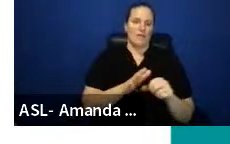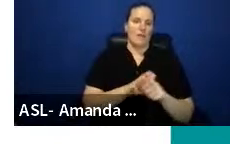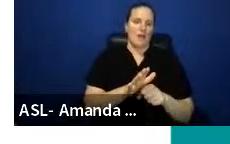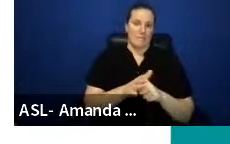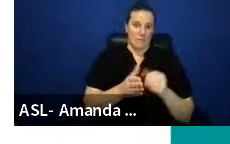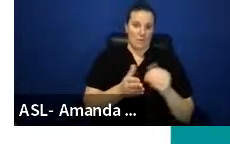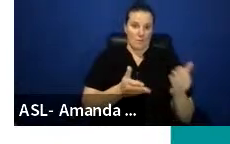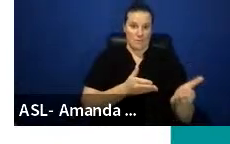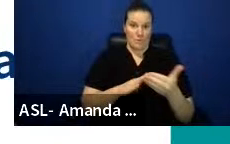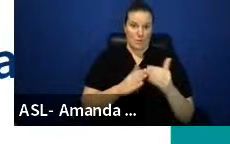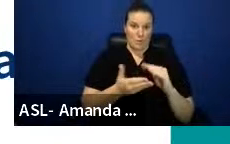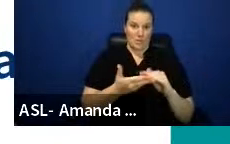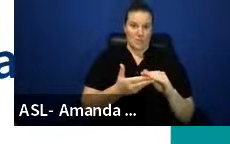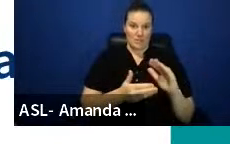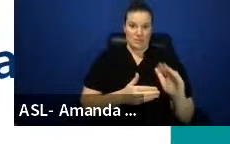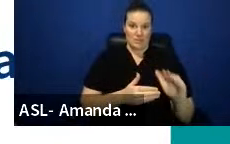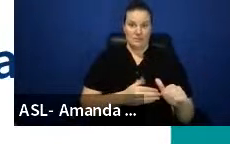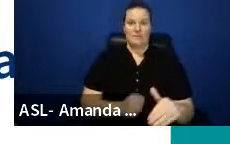please.